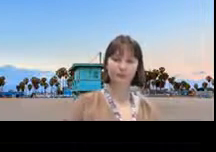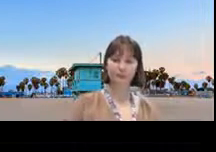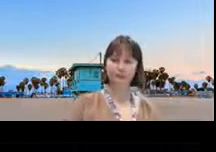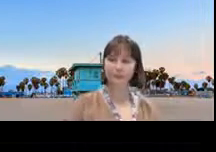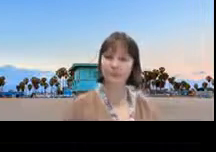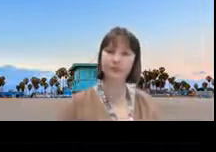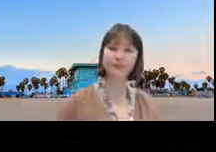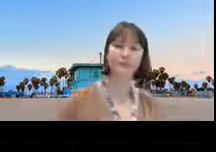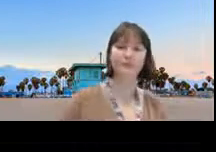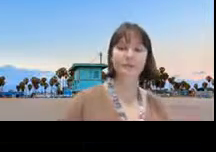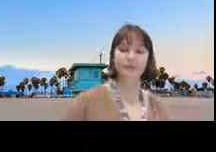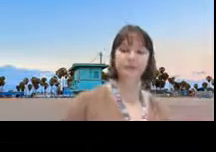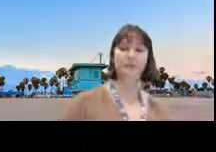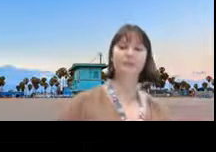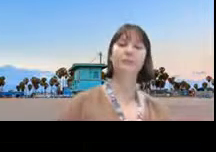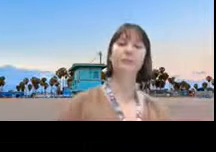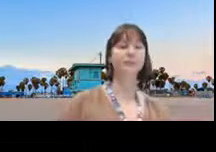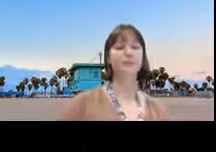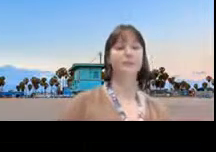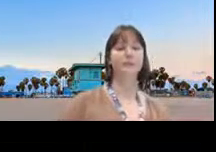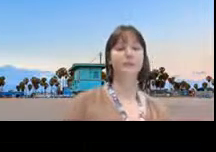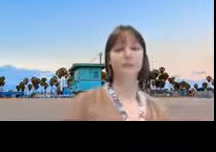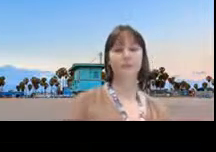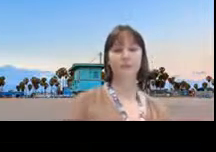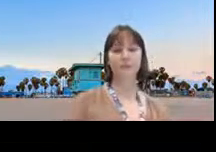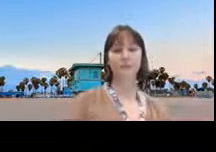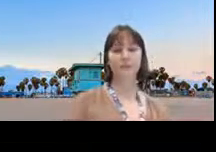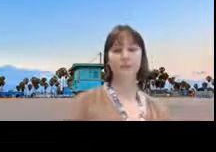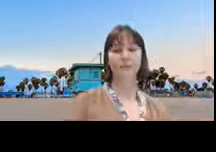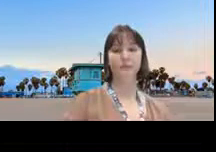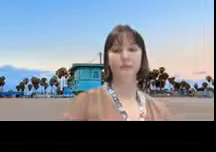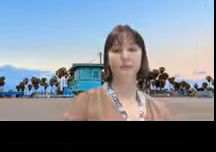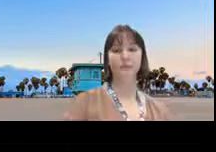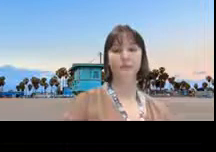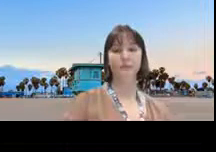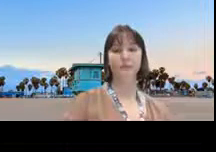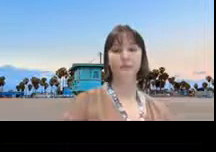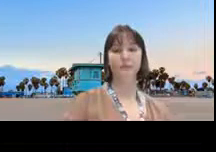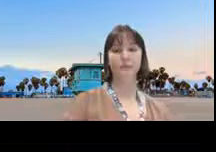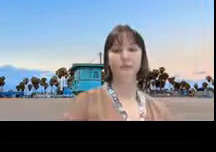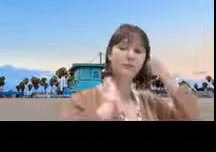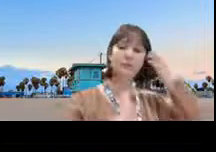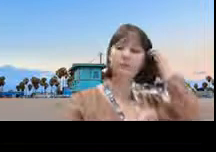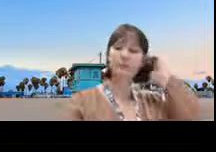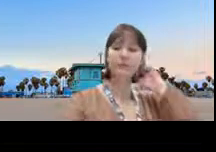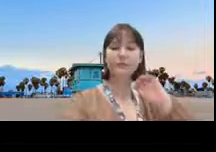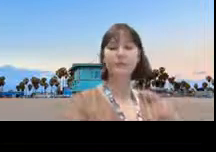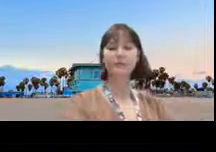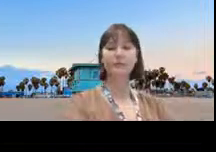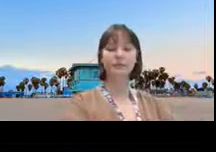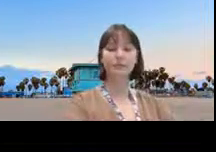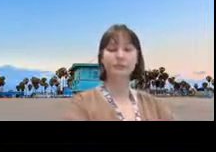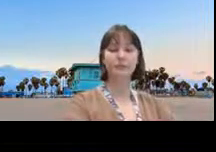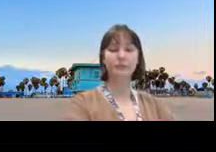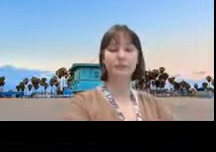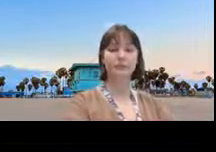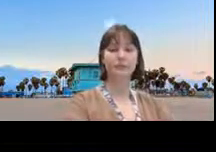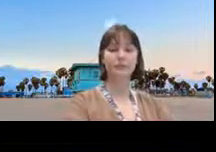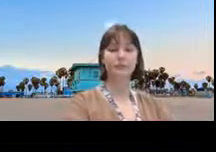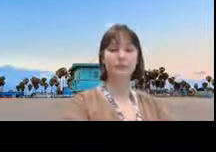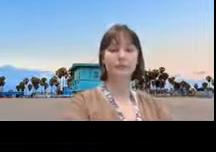was about increasing Māori nurses because they know that they needed Māori nurses to be able to care for Māori